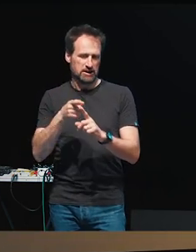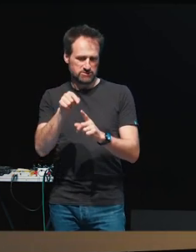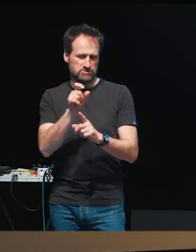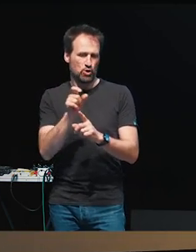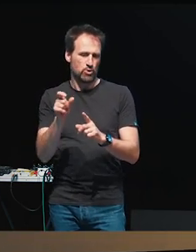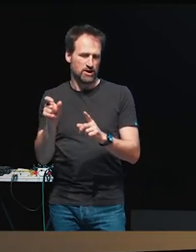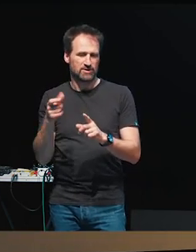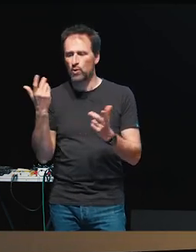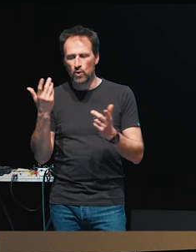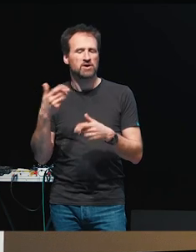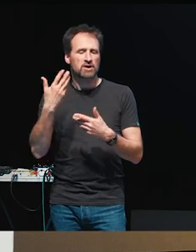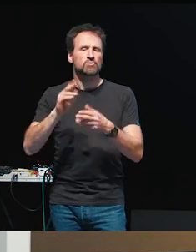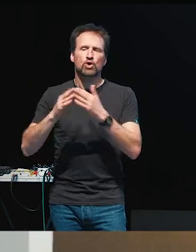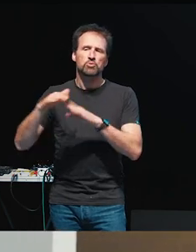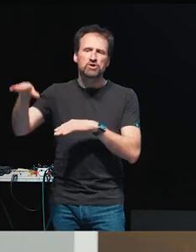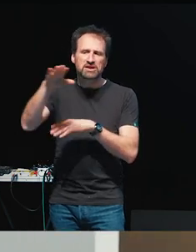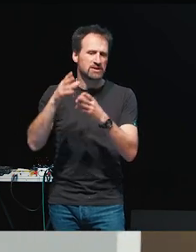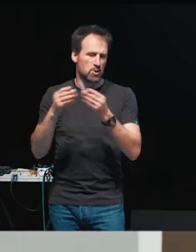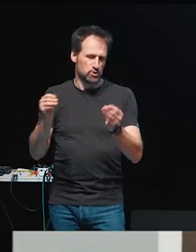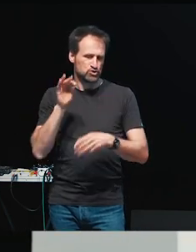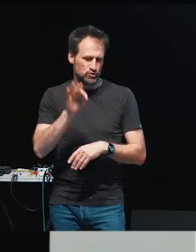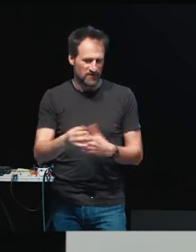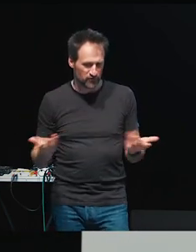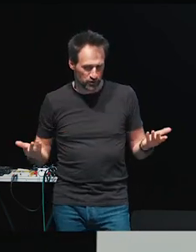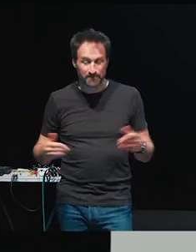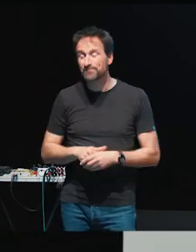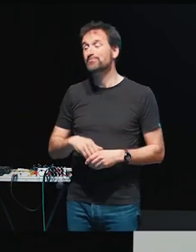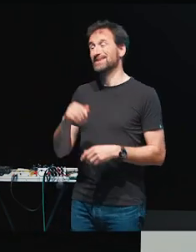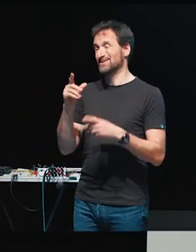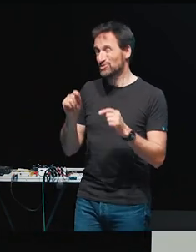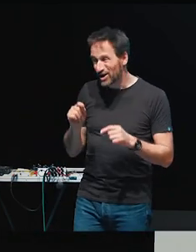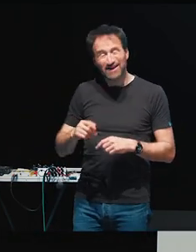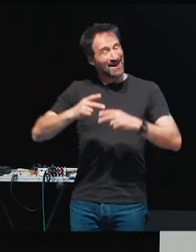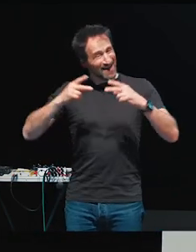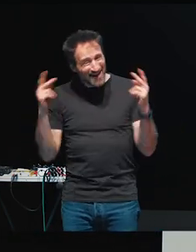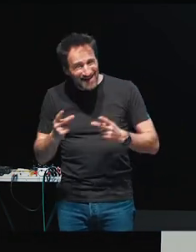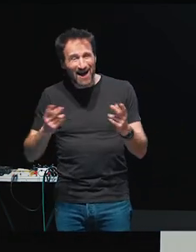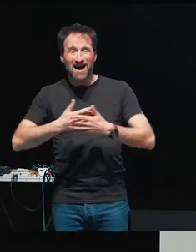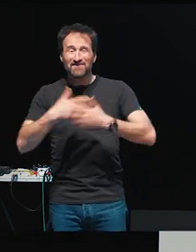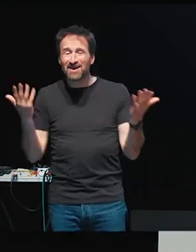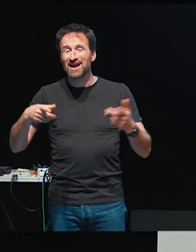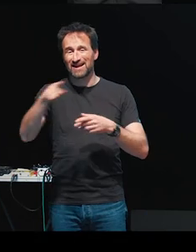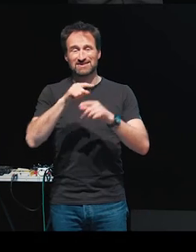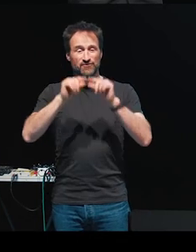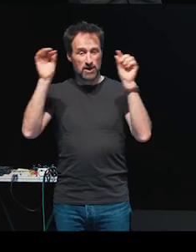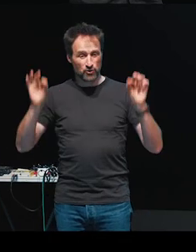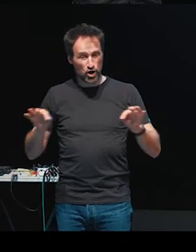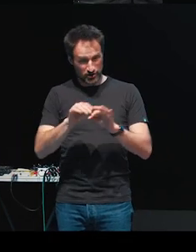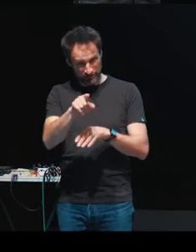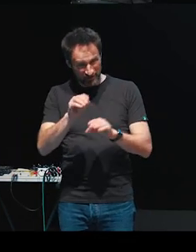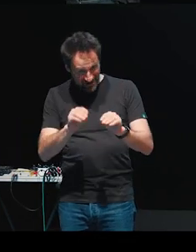to do this. That means more or less, regardless which framework you are using, you can use web